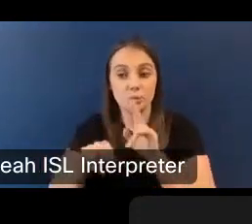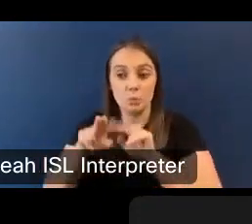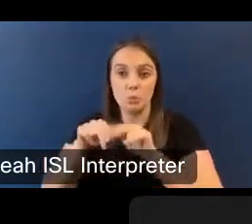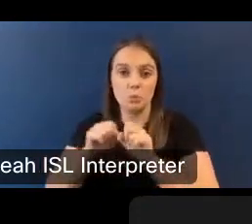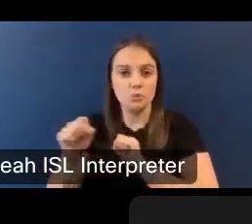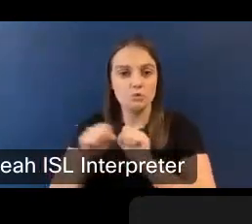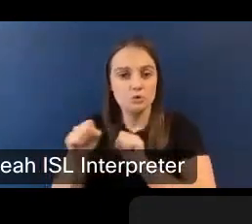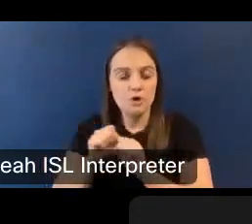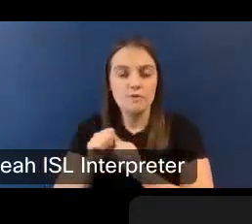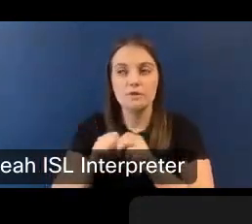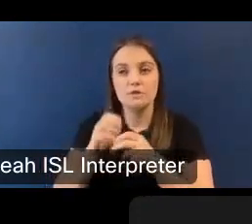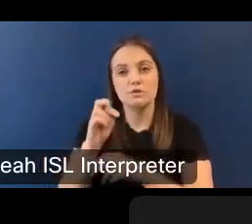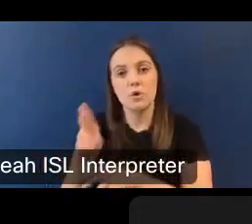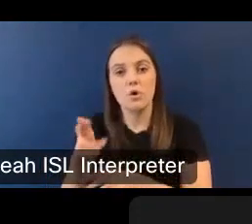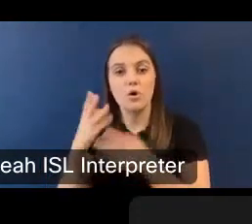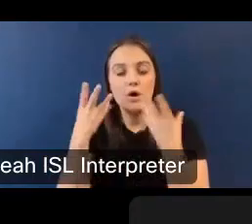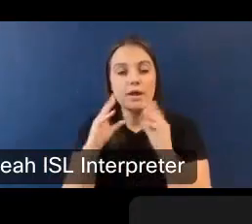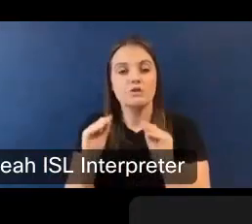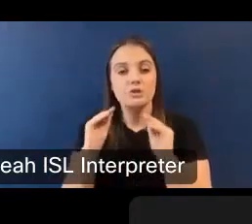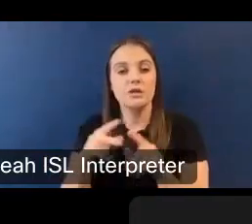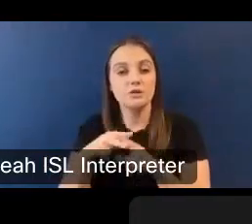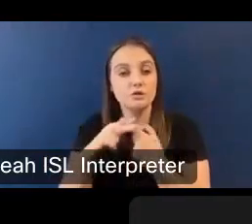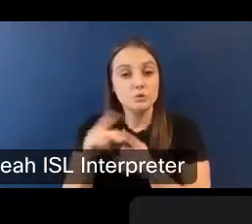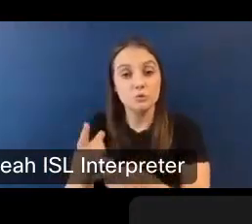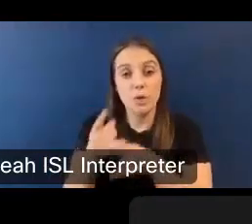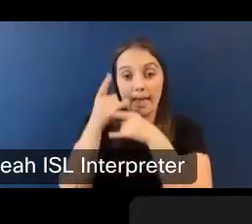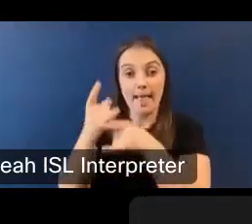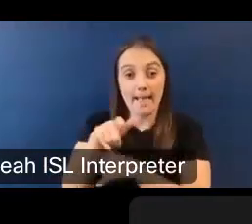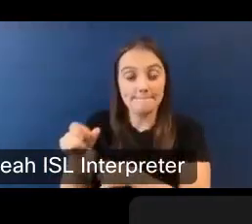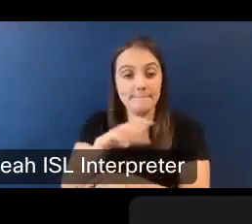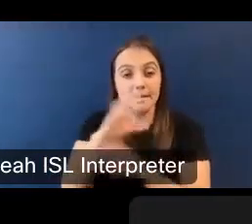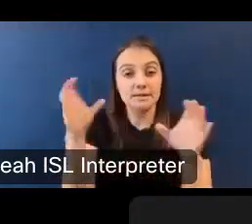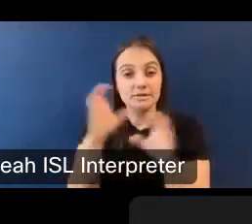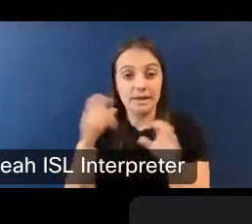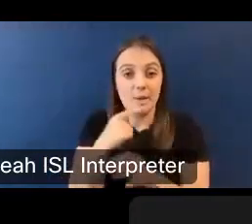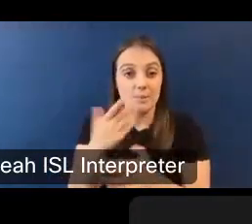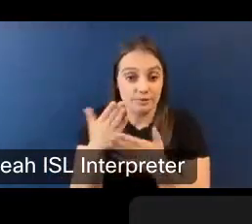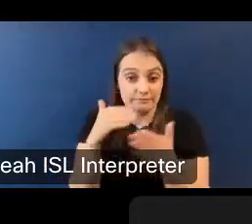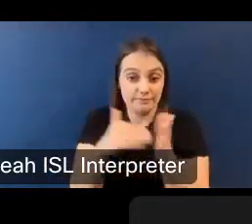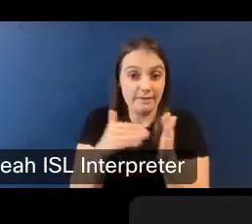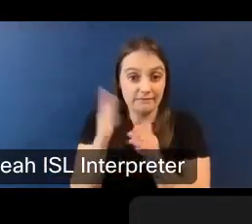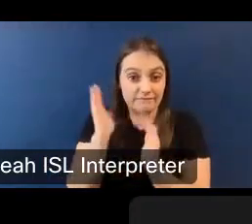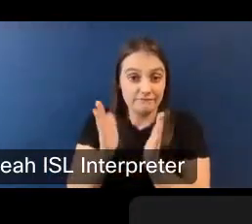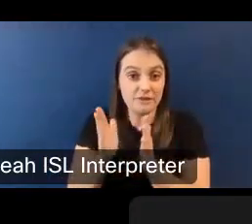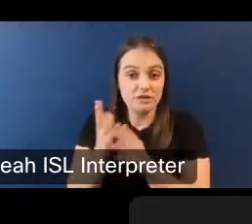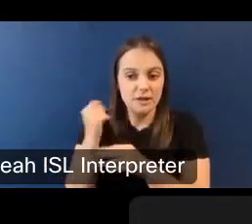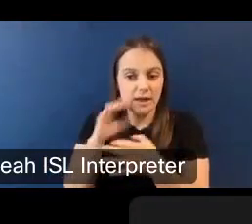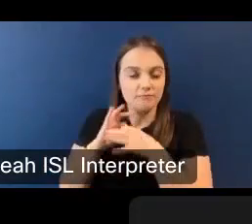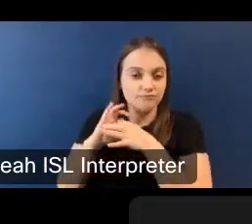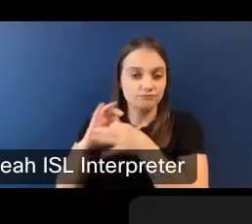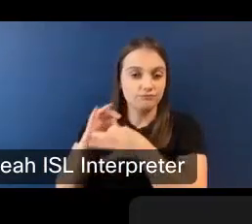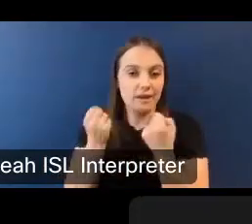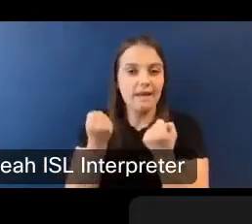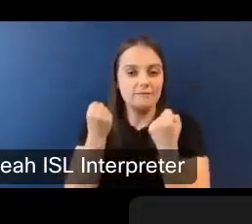or educational tool that would help patient care. But yes, we have, is the short answer. And we continue to have those very strong links